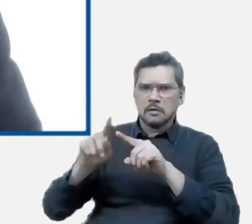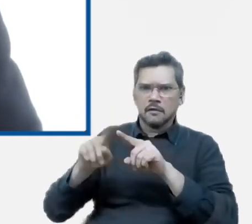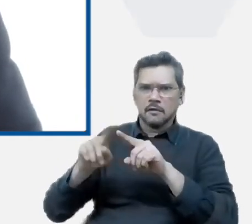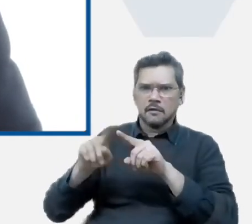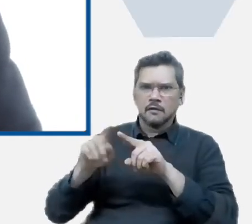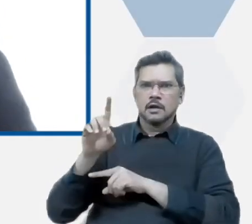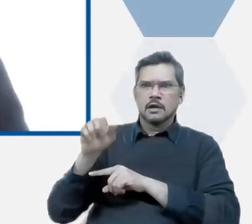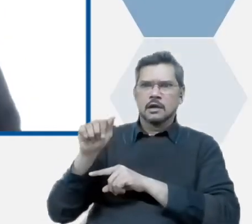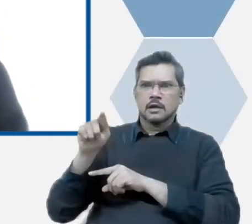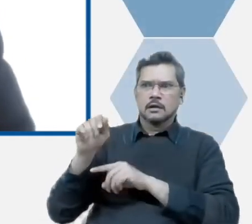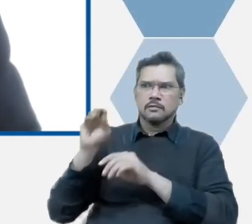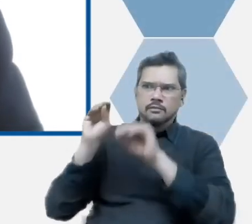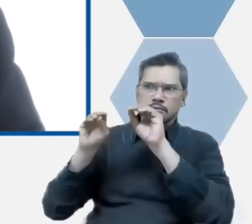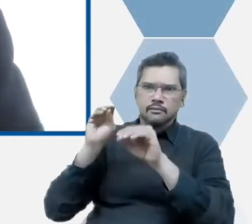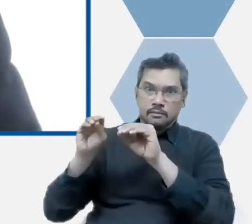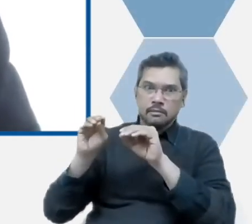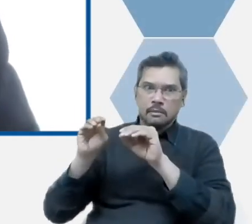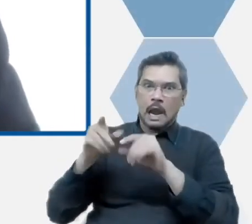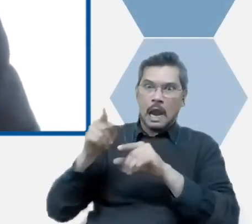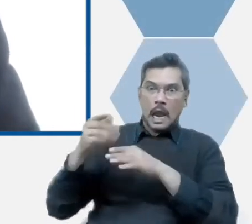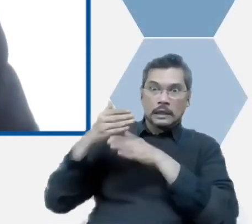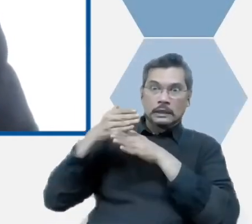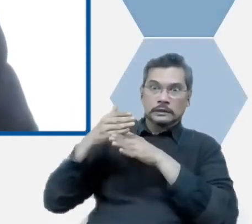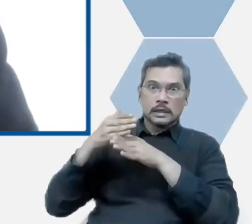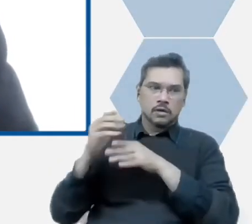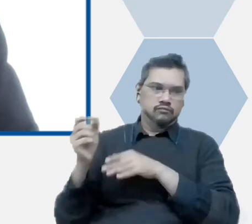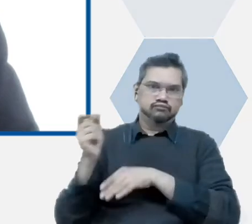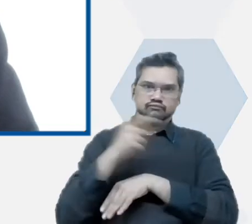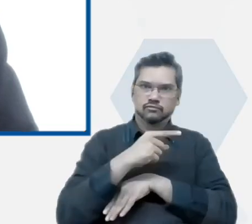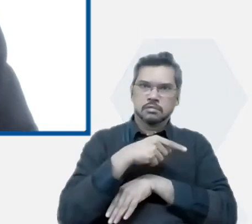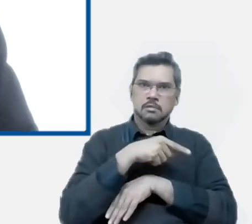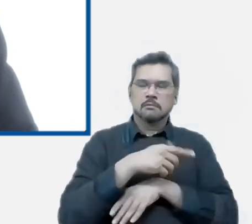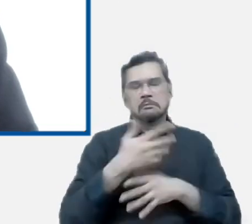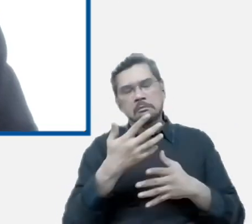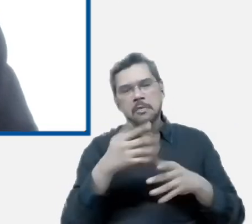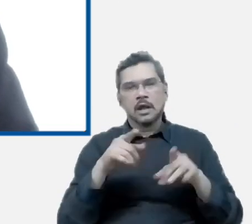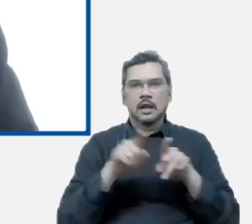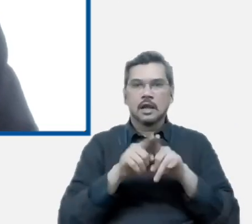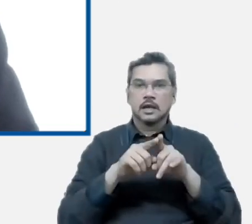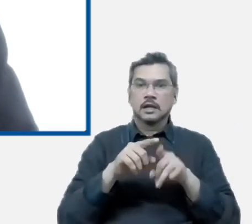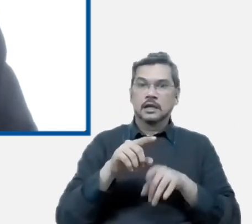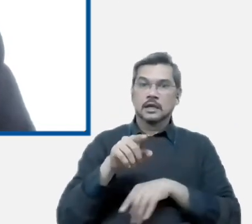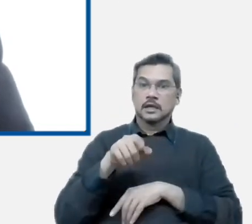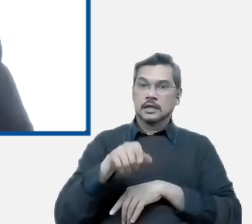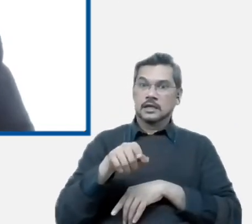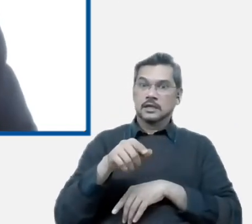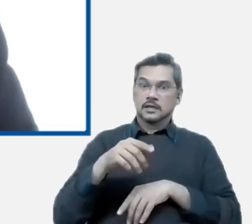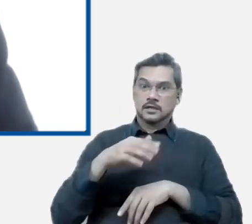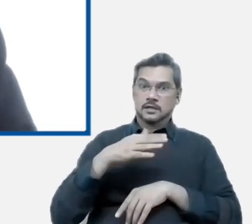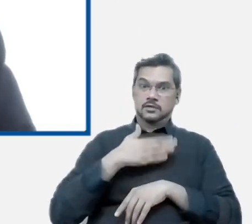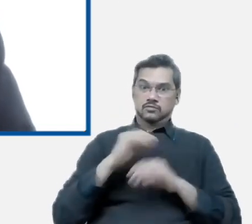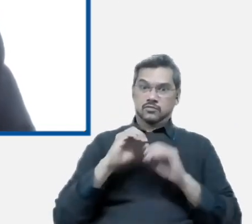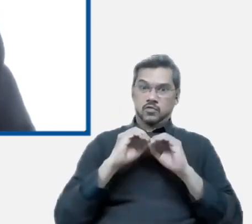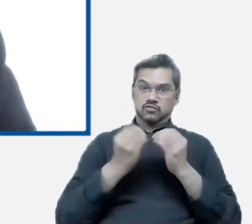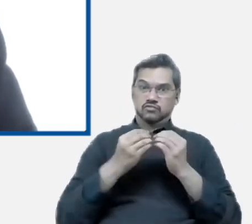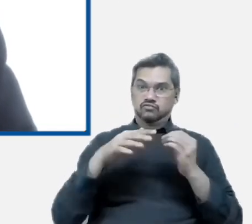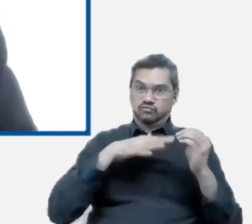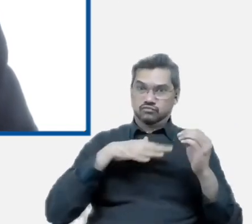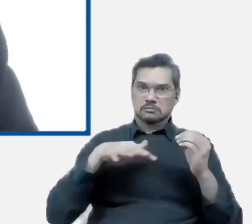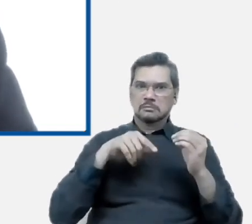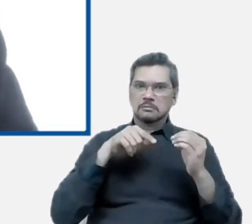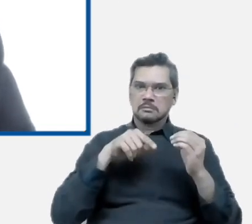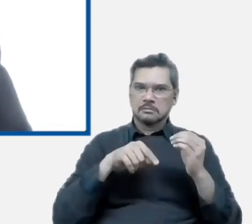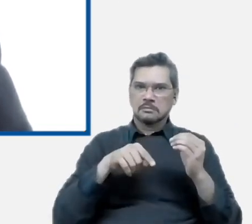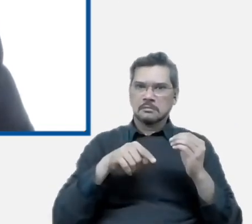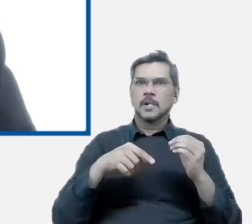like to bring two examples. Number one is ICPAC, as a regional intergovernmental body, receives meteorological